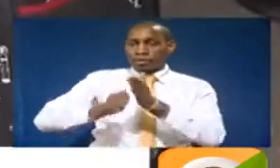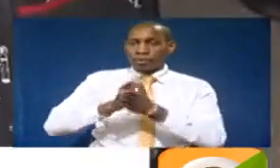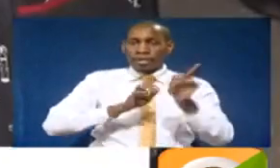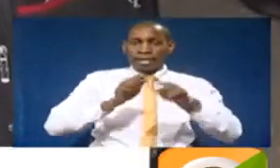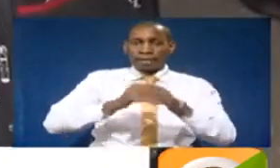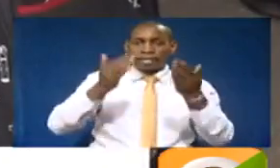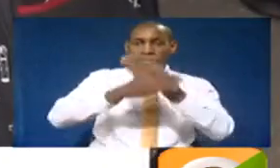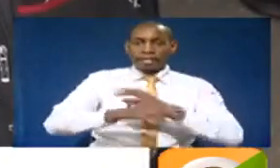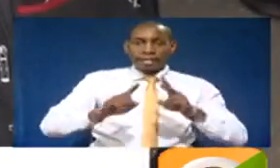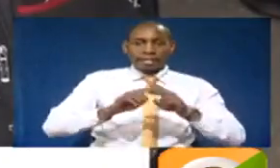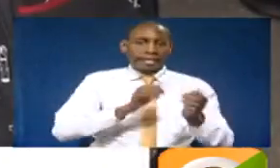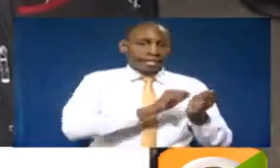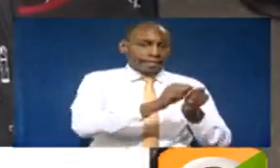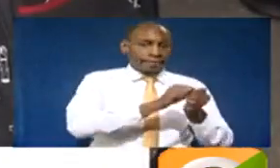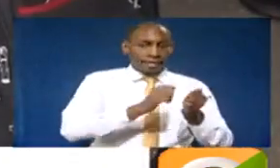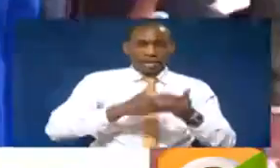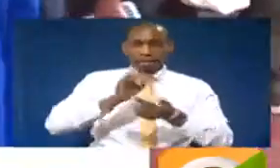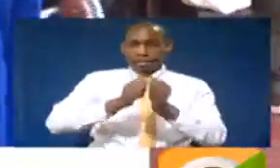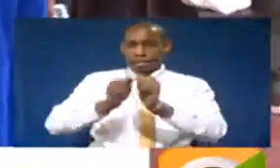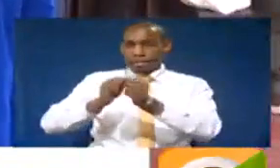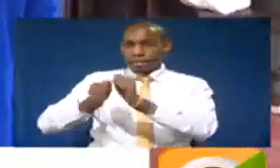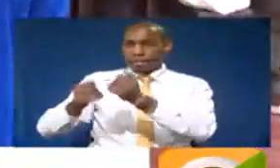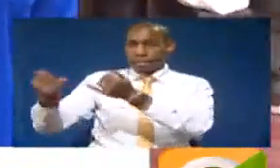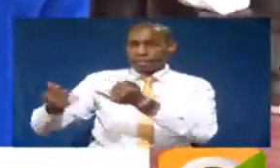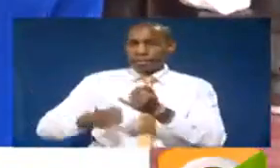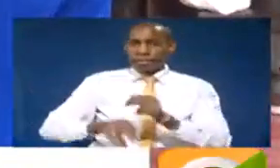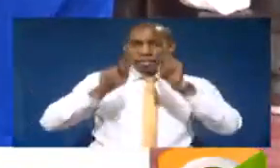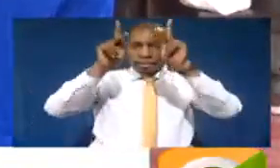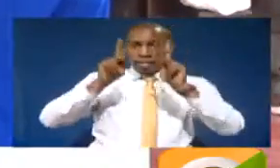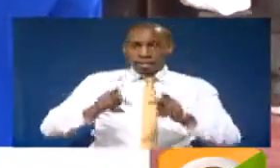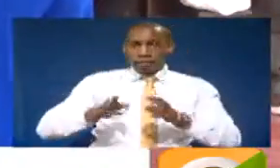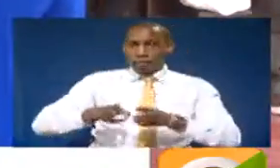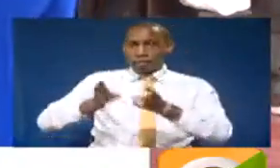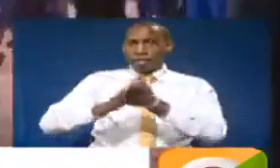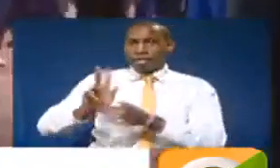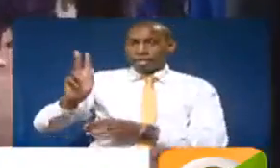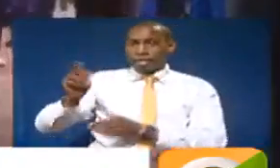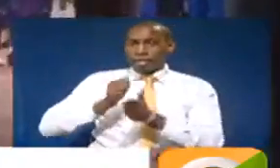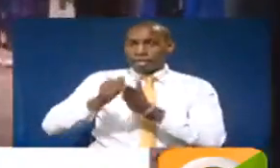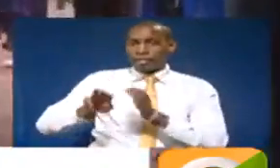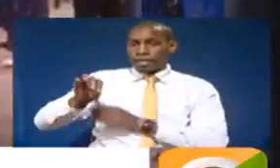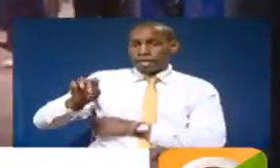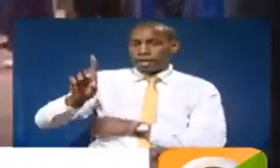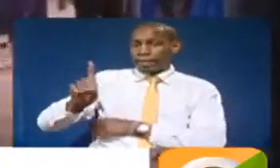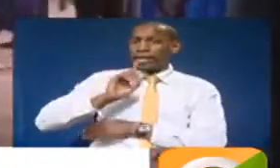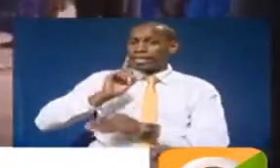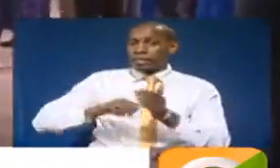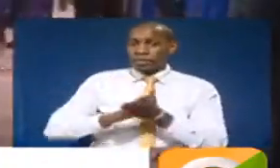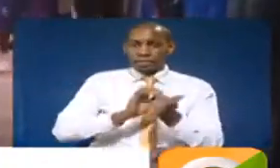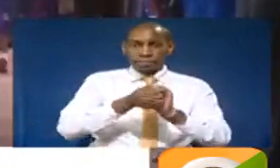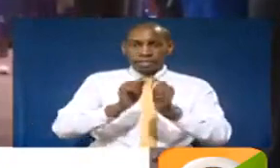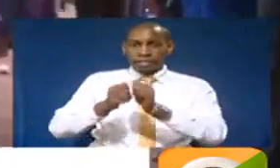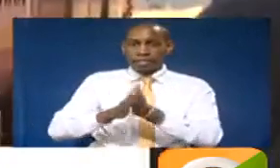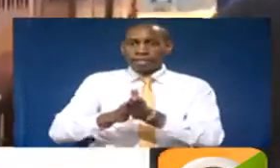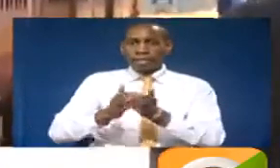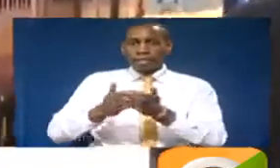at night effective from Friday, following changes introduced to the Kisumu route. Kenya Railways Managing Director Philip Mainga said that the changes from